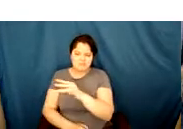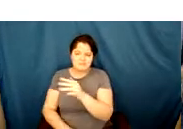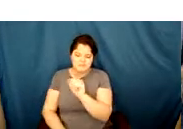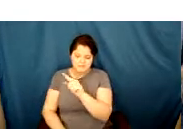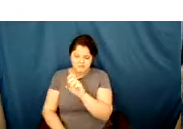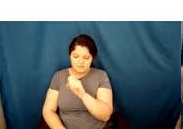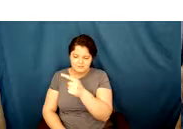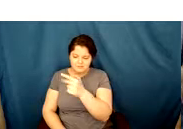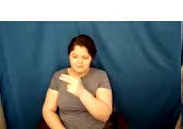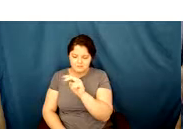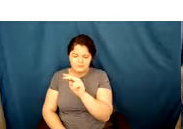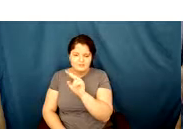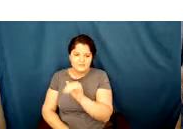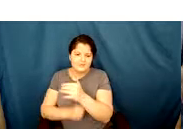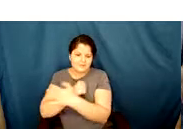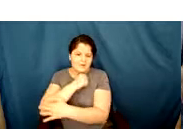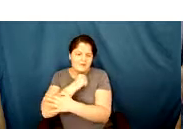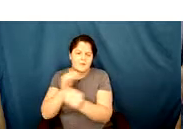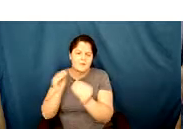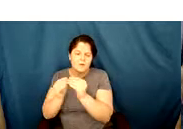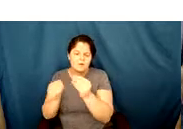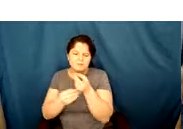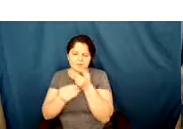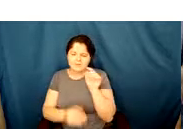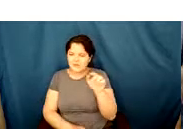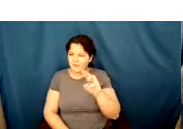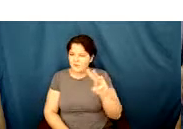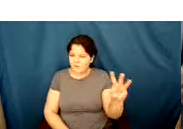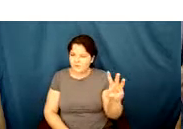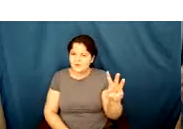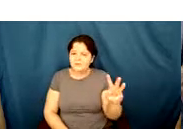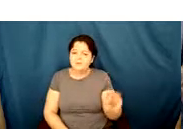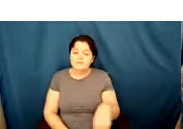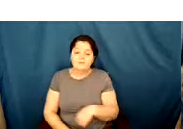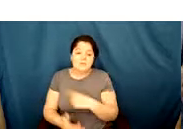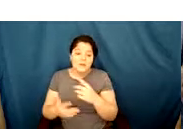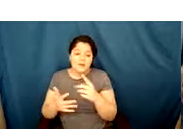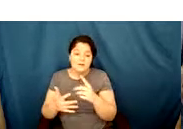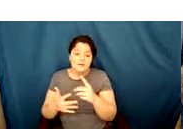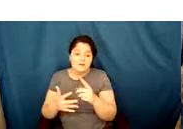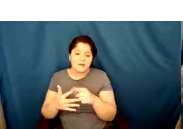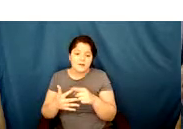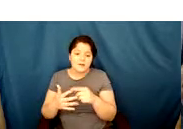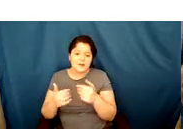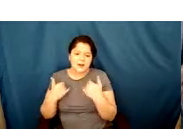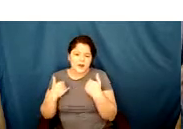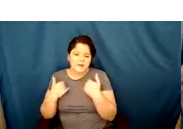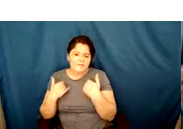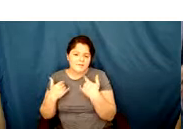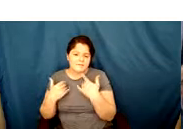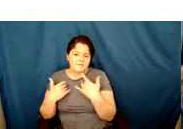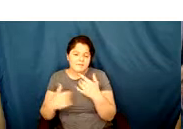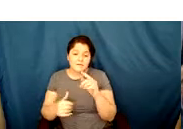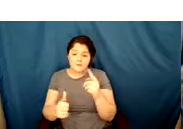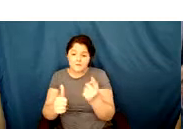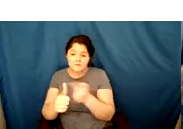and more information about that on our website. We have a first and last mile program